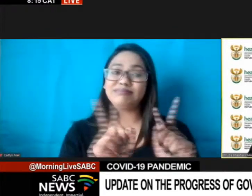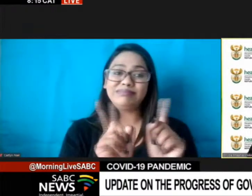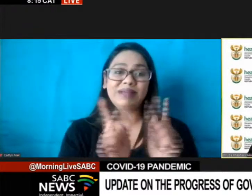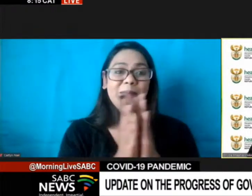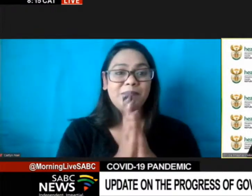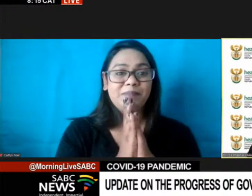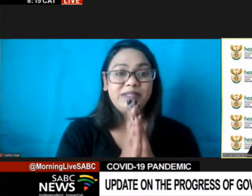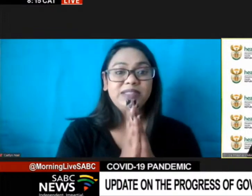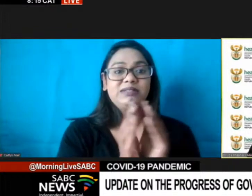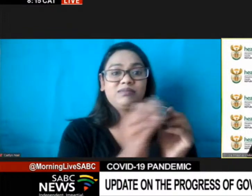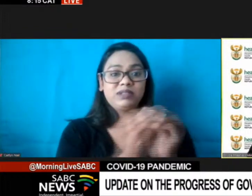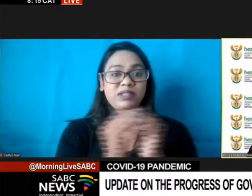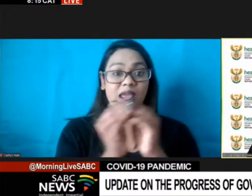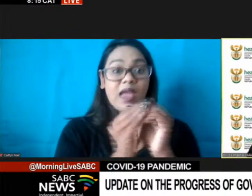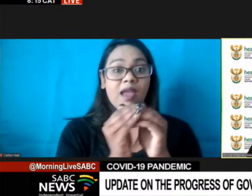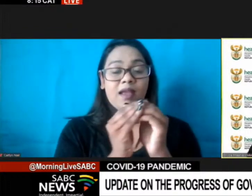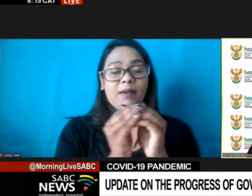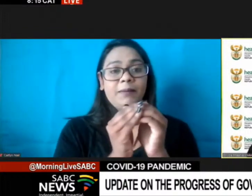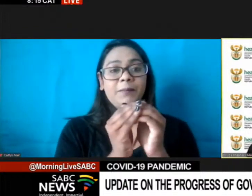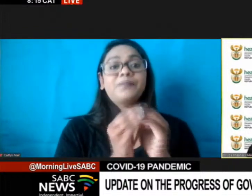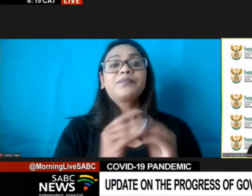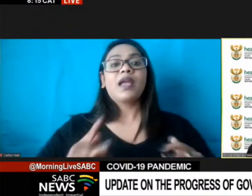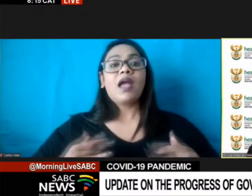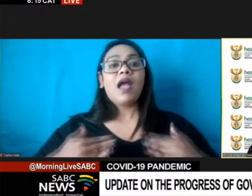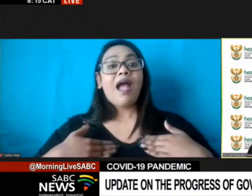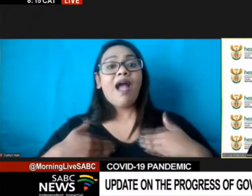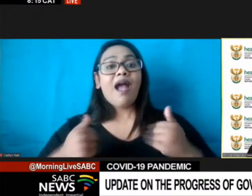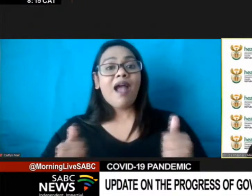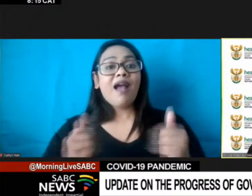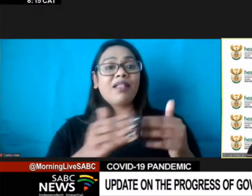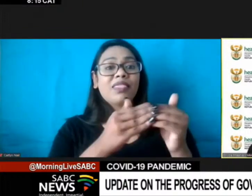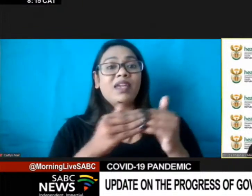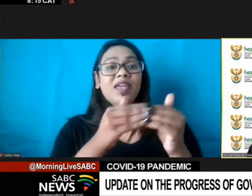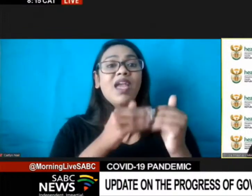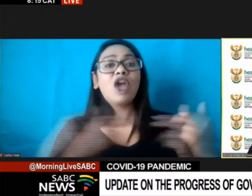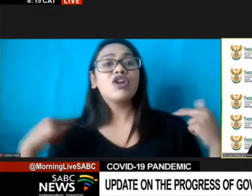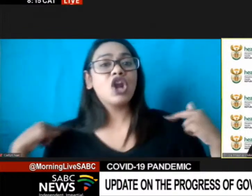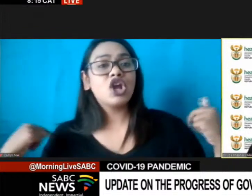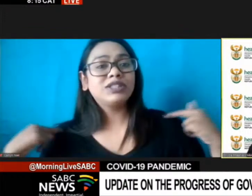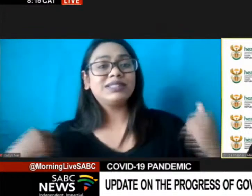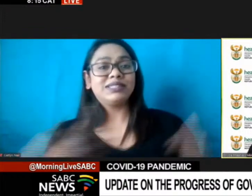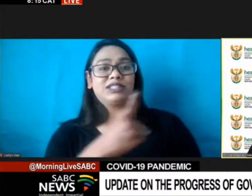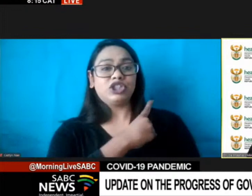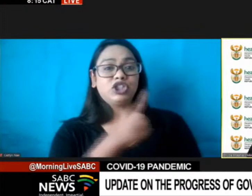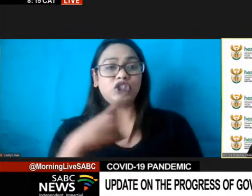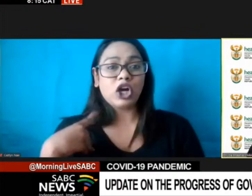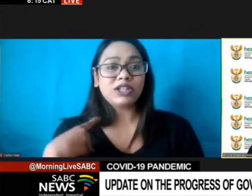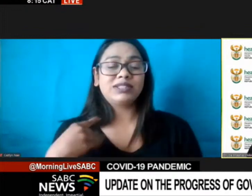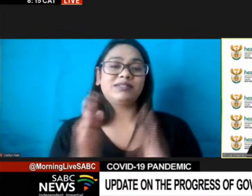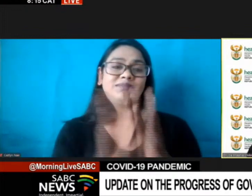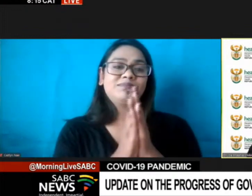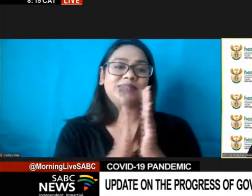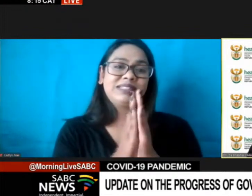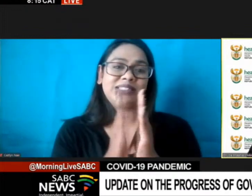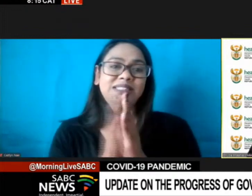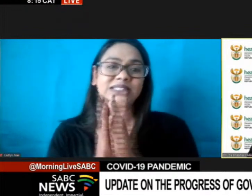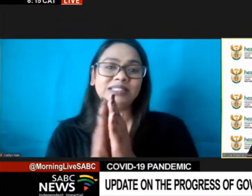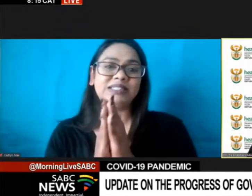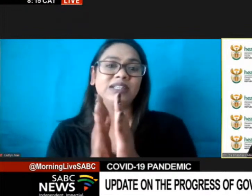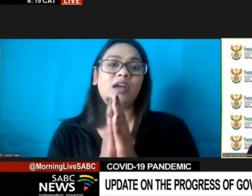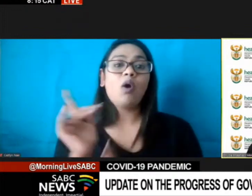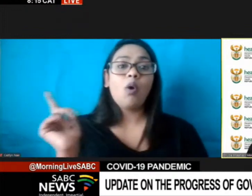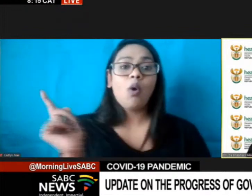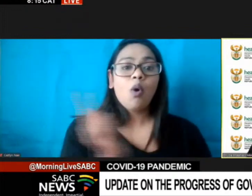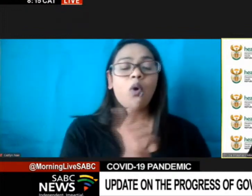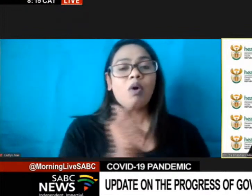healthcare workers are physically and emotionally exhausted, so we really plead on all of us to think of